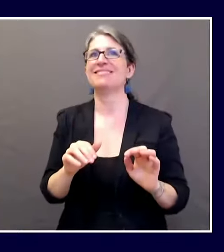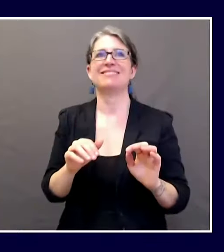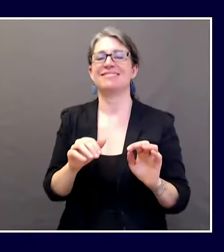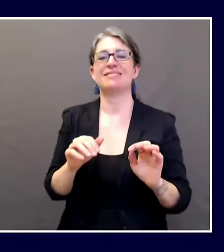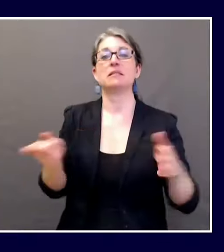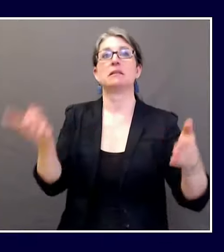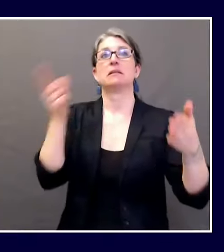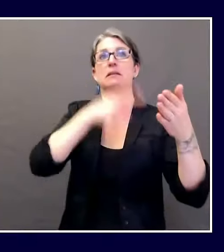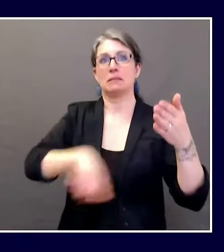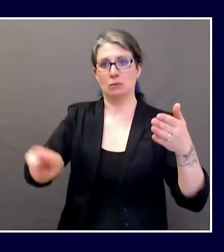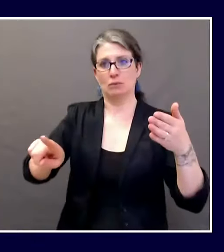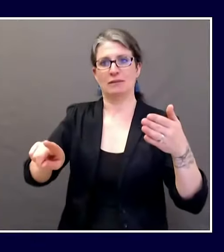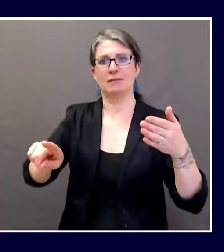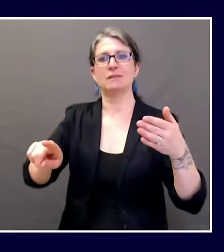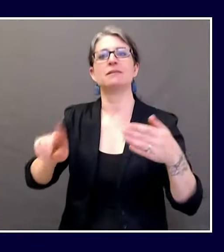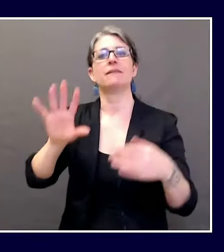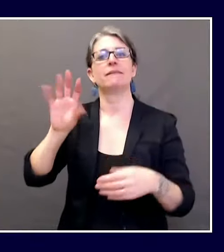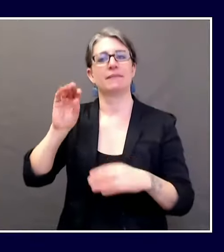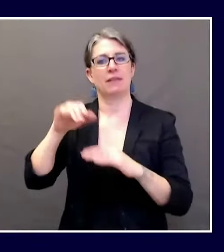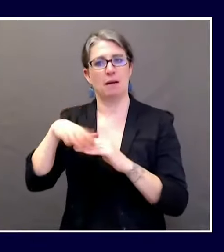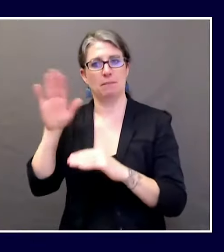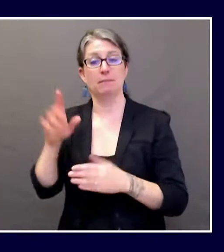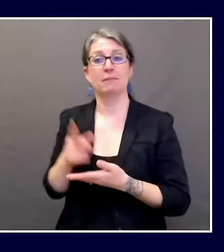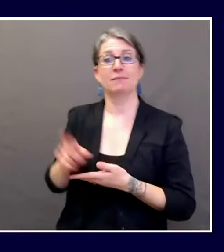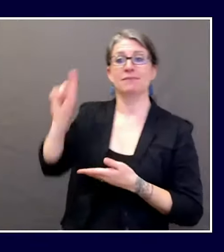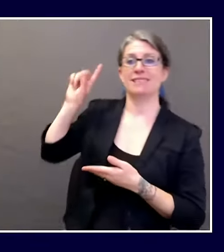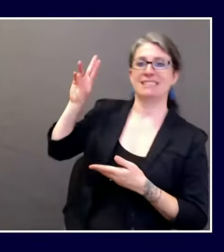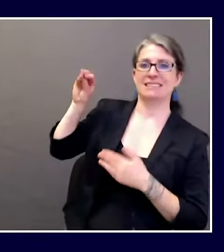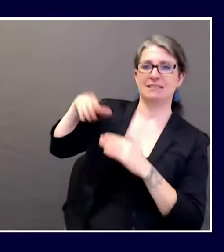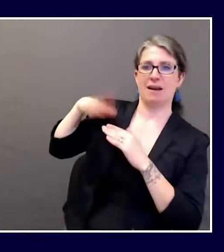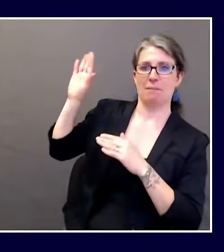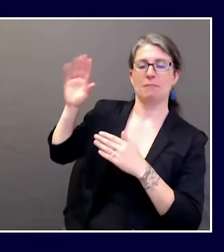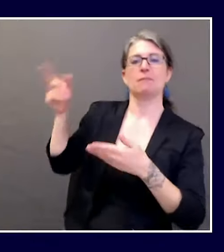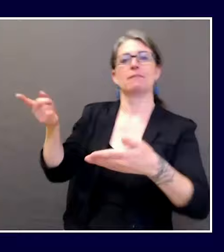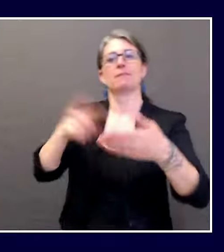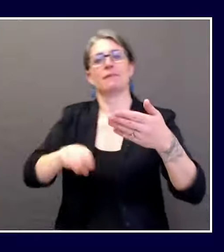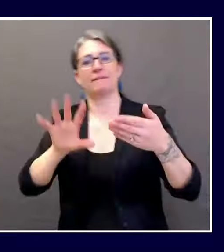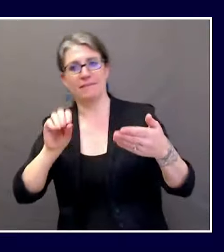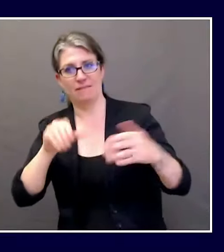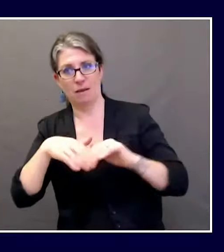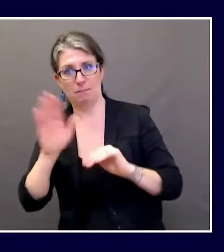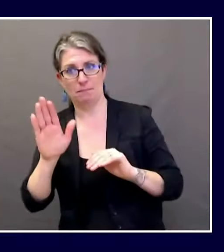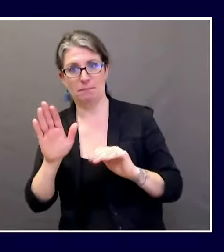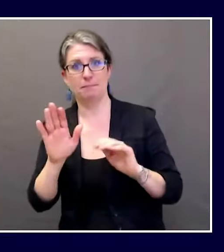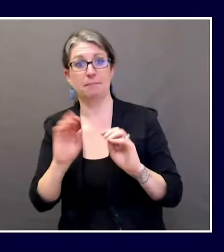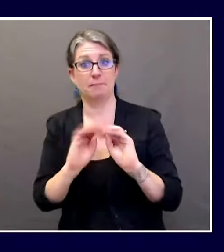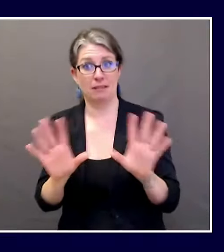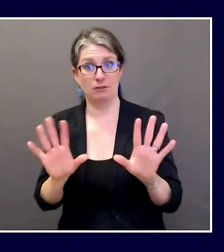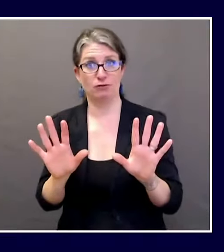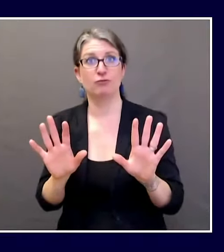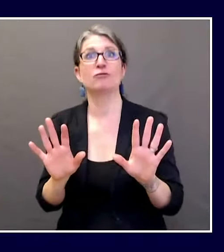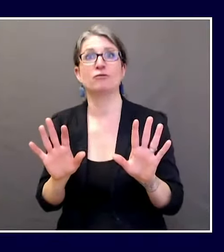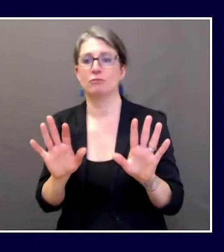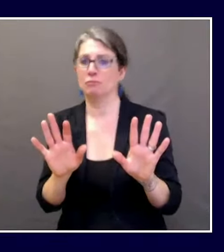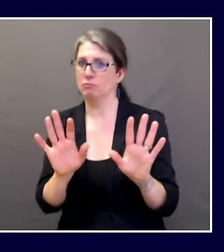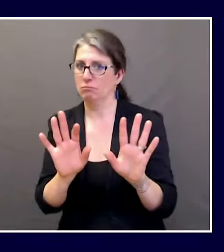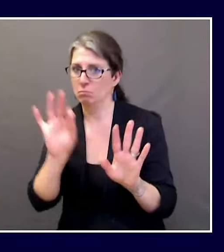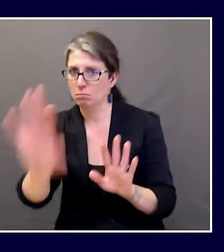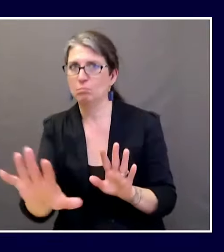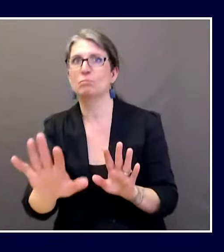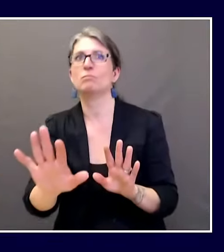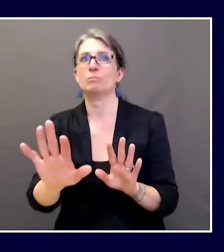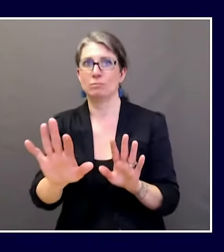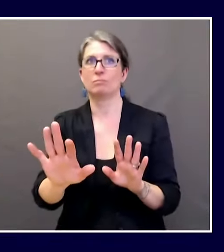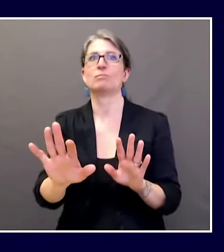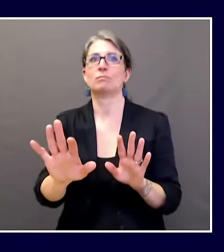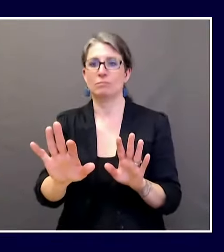why those 50 and over are not currently being vaccinated, but we are working on those plans right now. We have